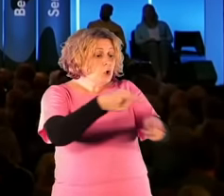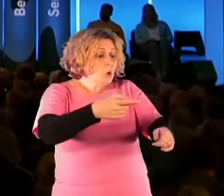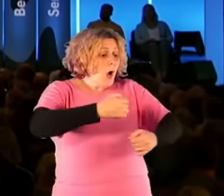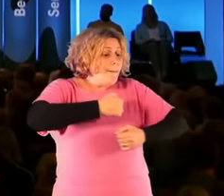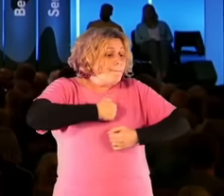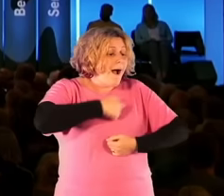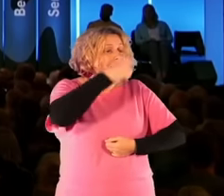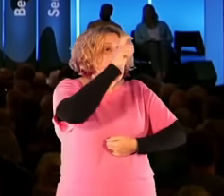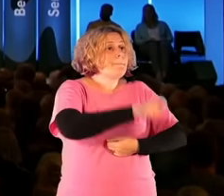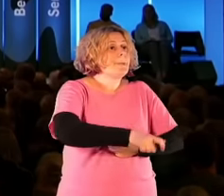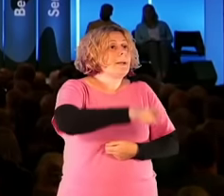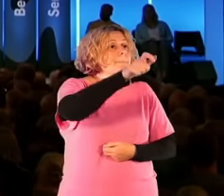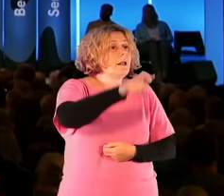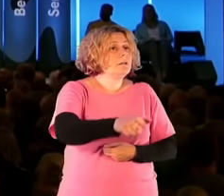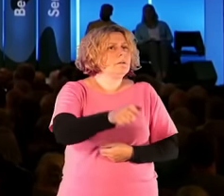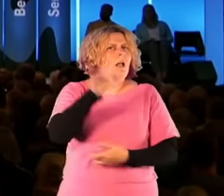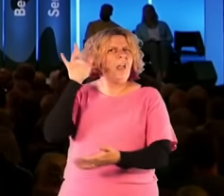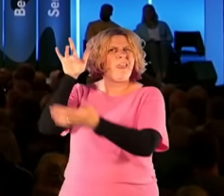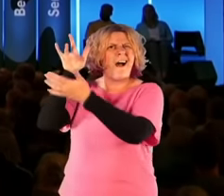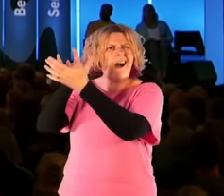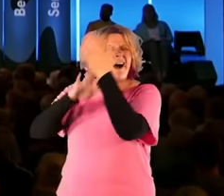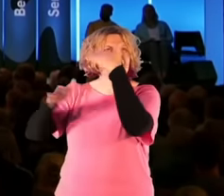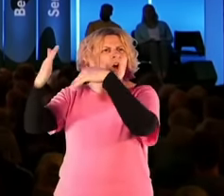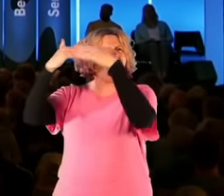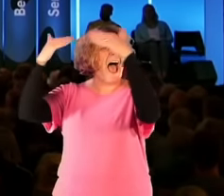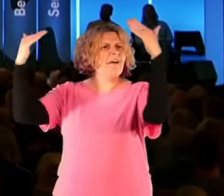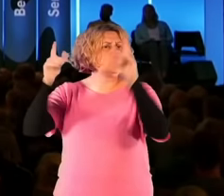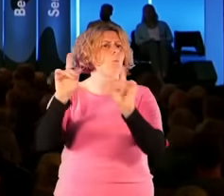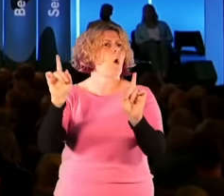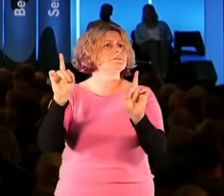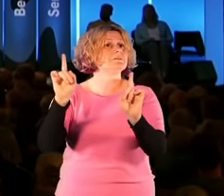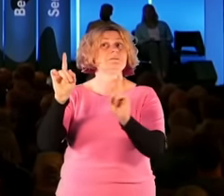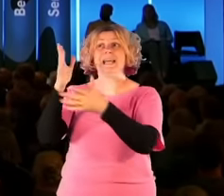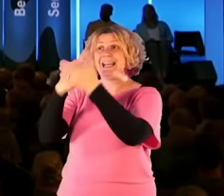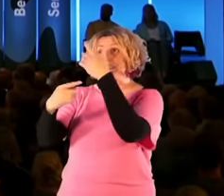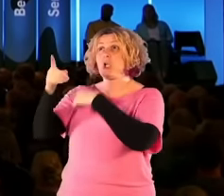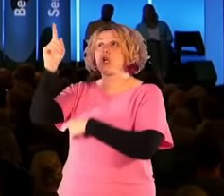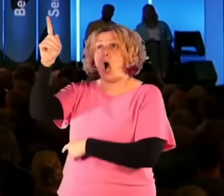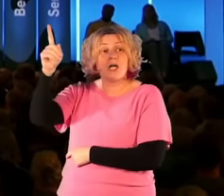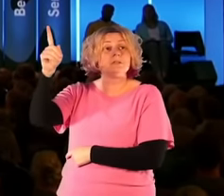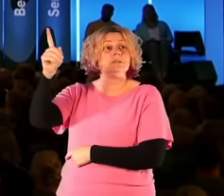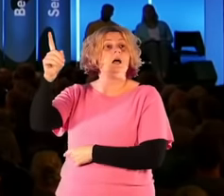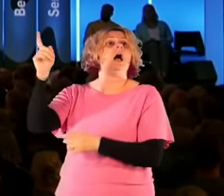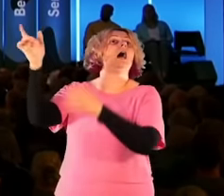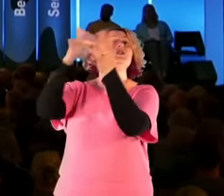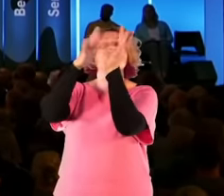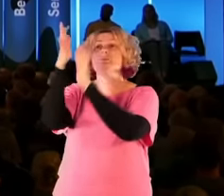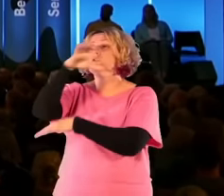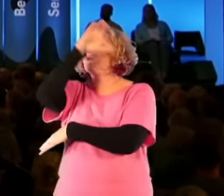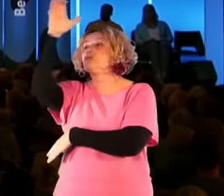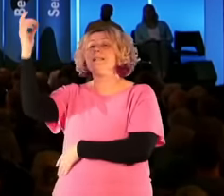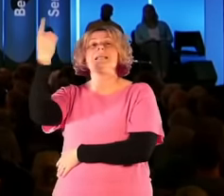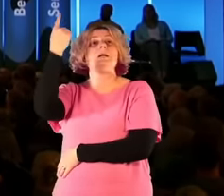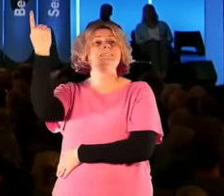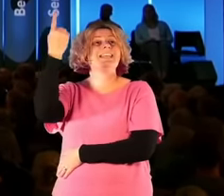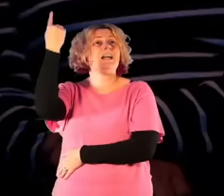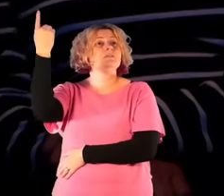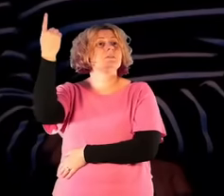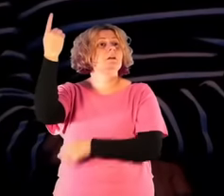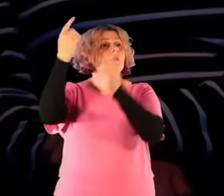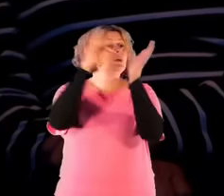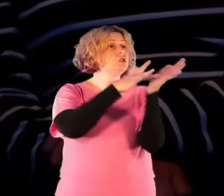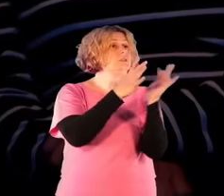himself. And it's Christ himself. He says to the thief on the cross, today you will be with me in